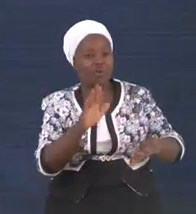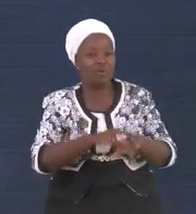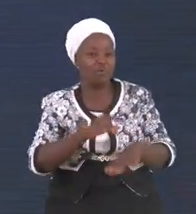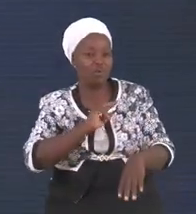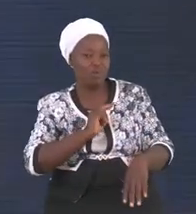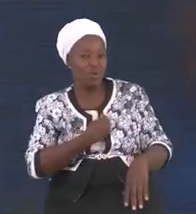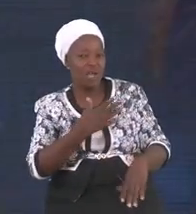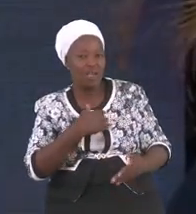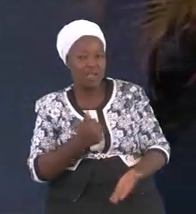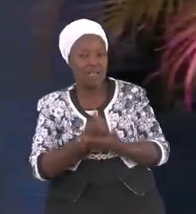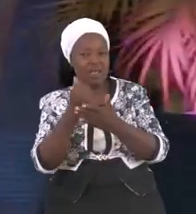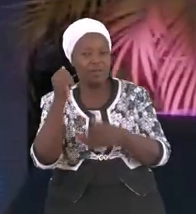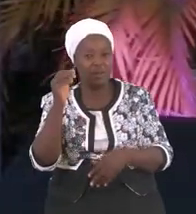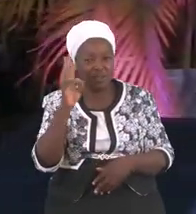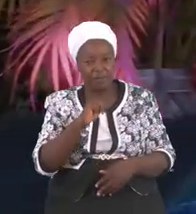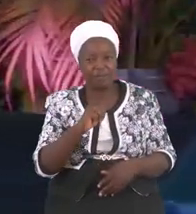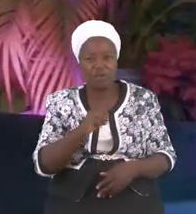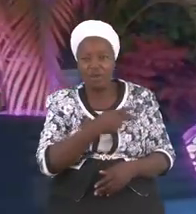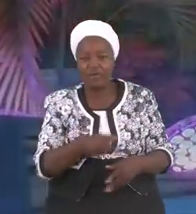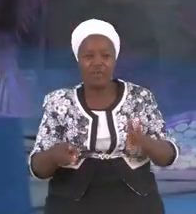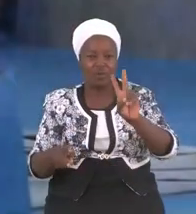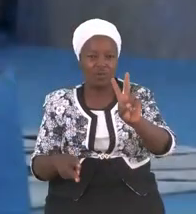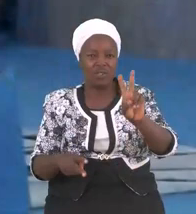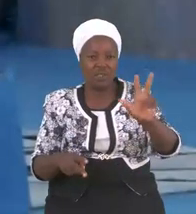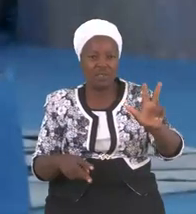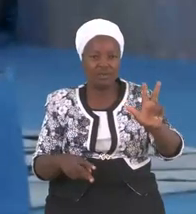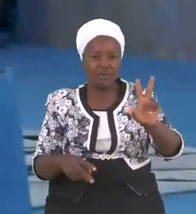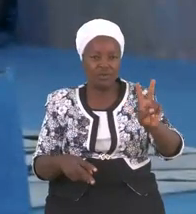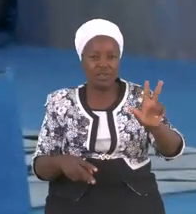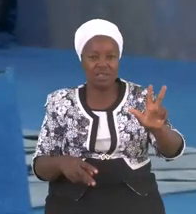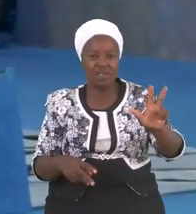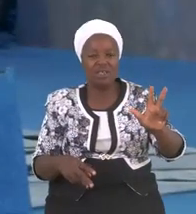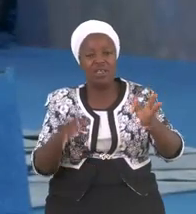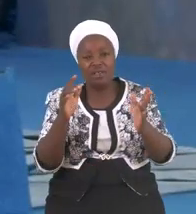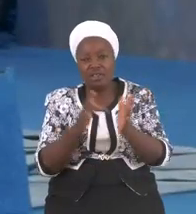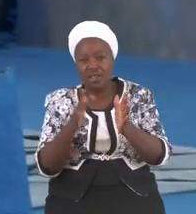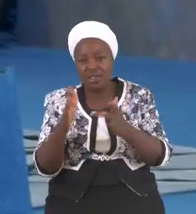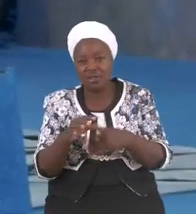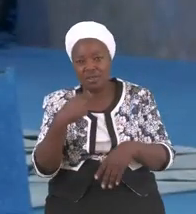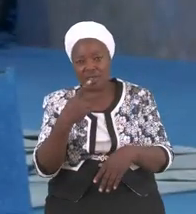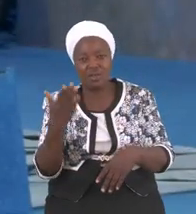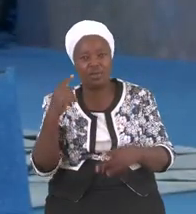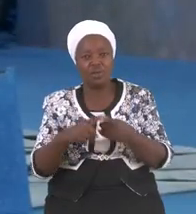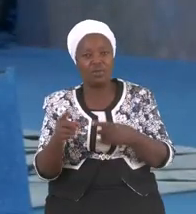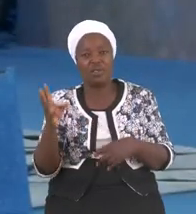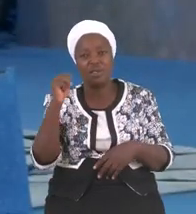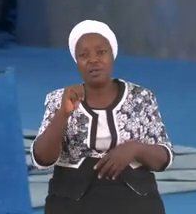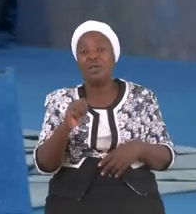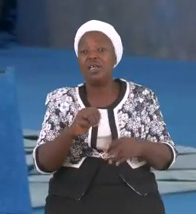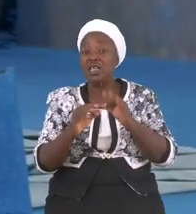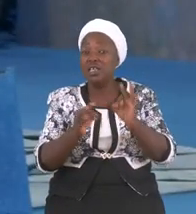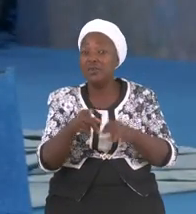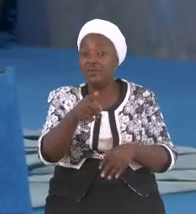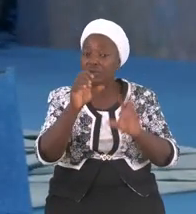at verse 23. In verse 23, Jesus said unto him, if thou canst